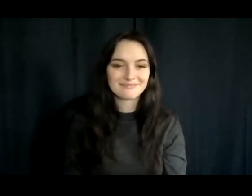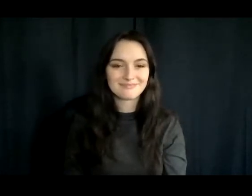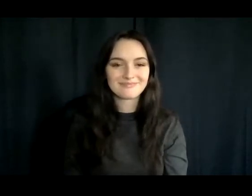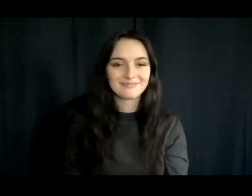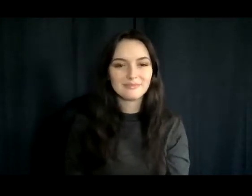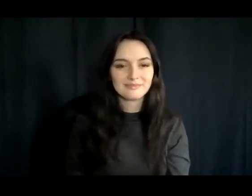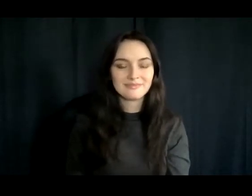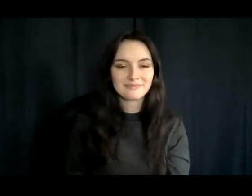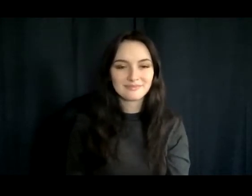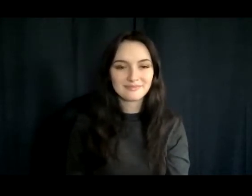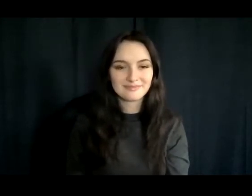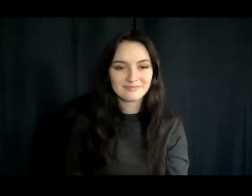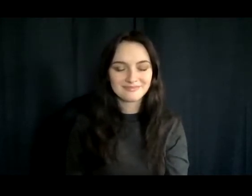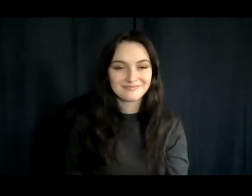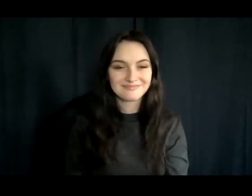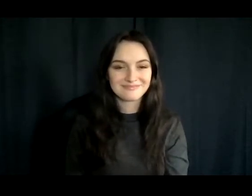the crack.